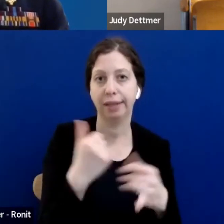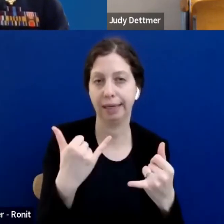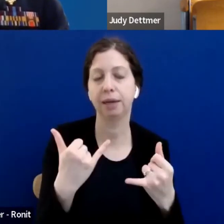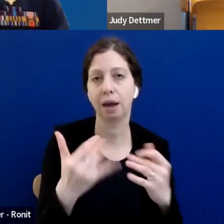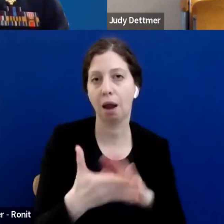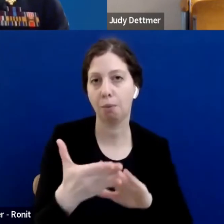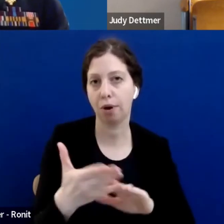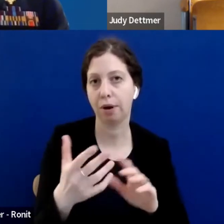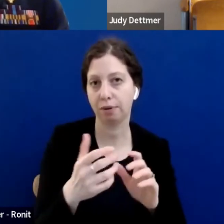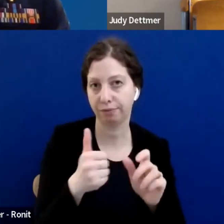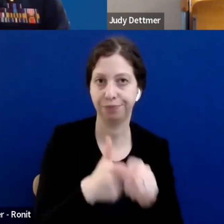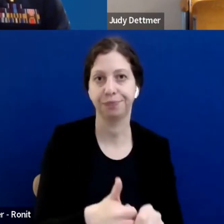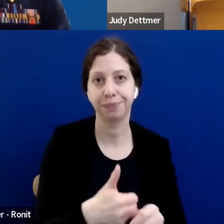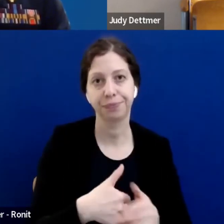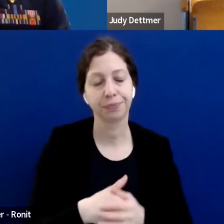with.